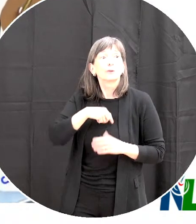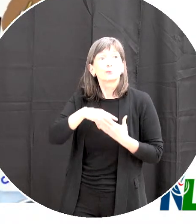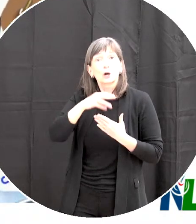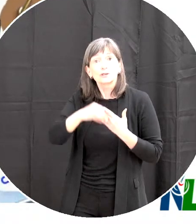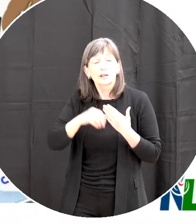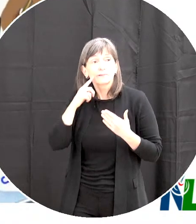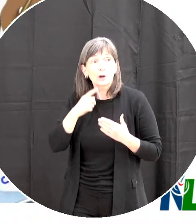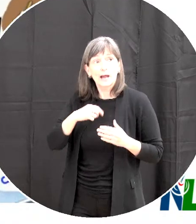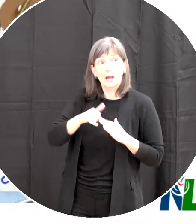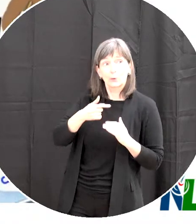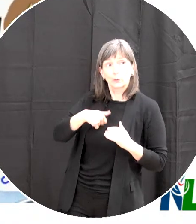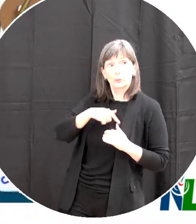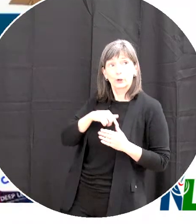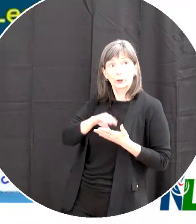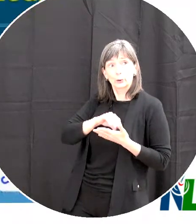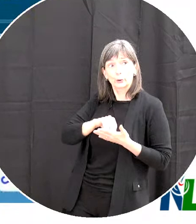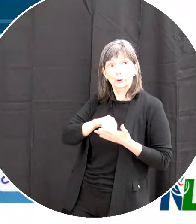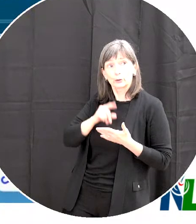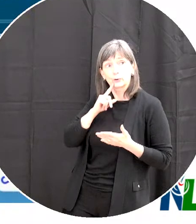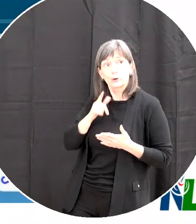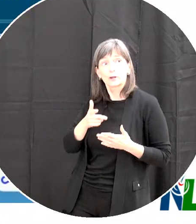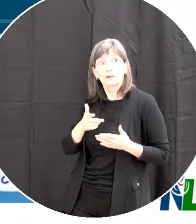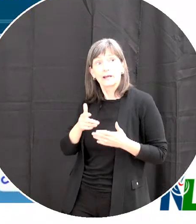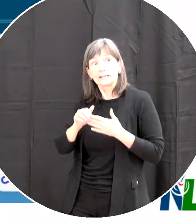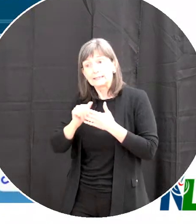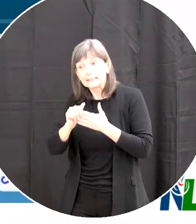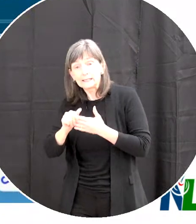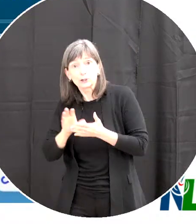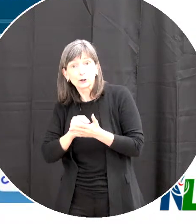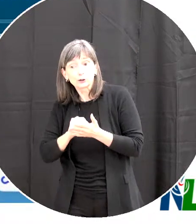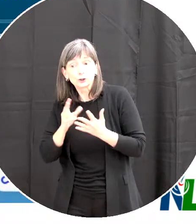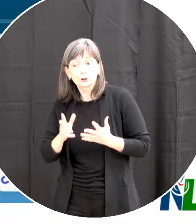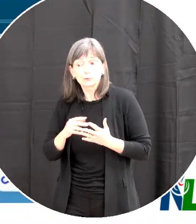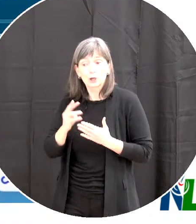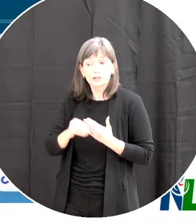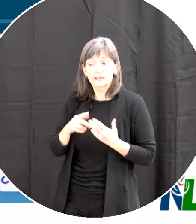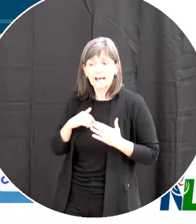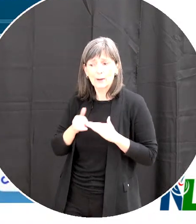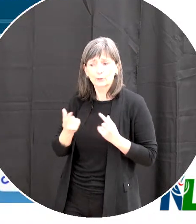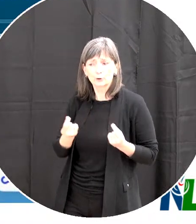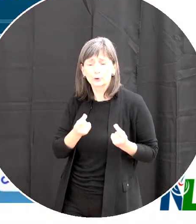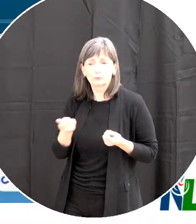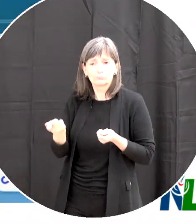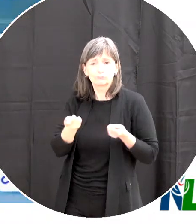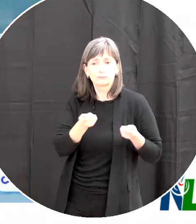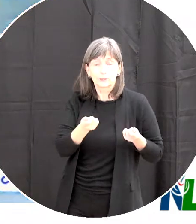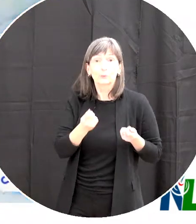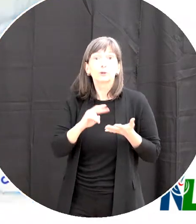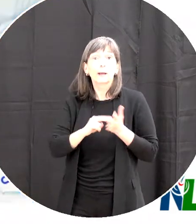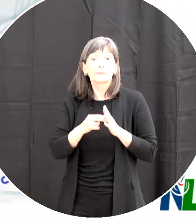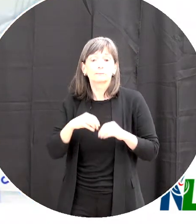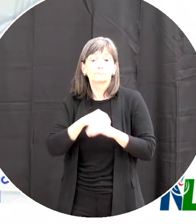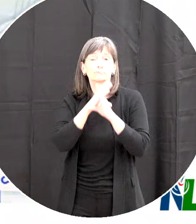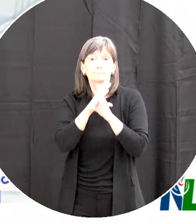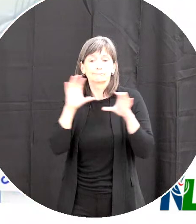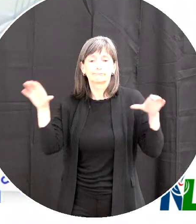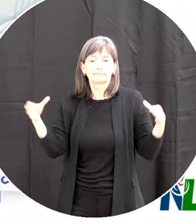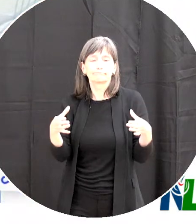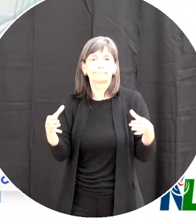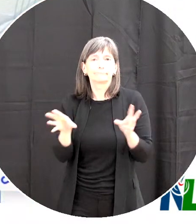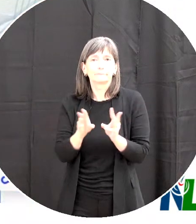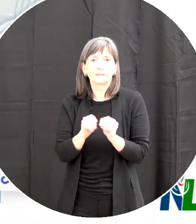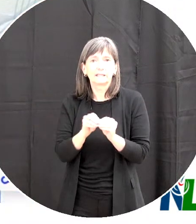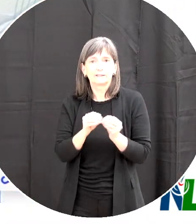in a Good at Learning, Good at Life project, and to share their learning and impact at a virtual summit. Teachers and